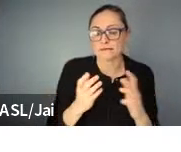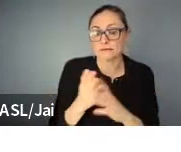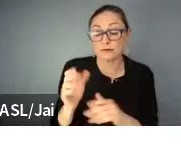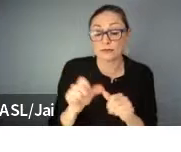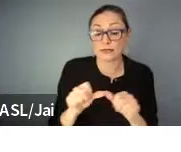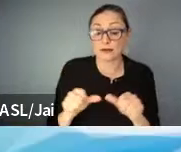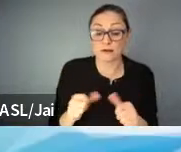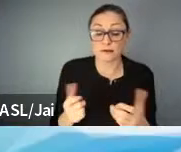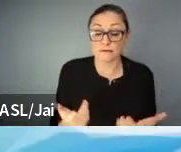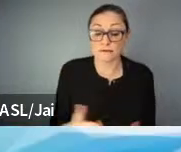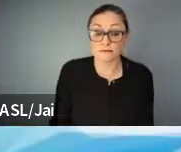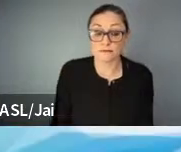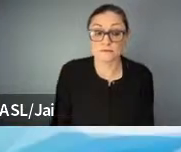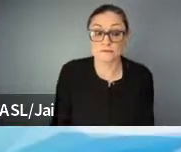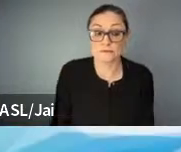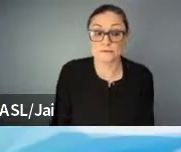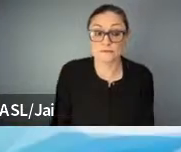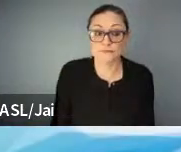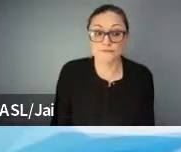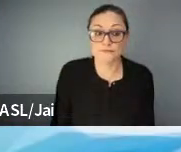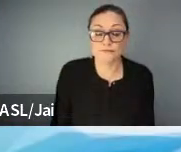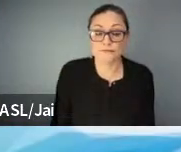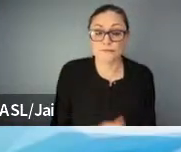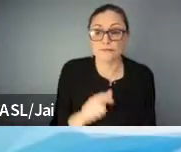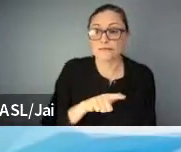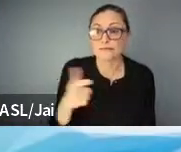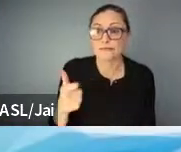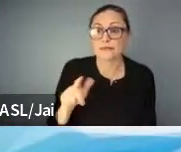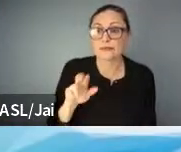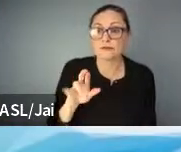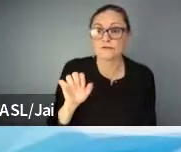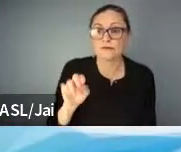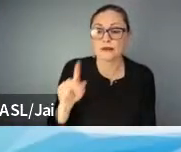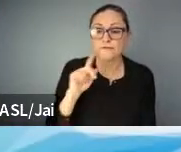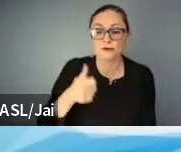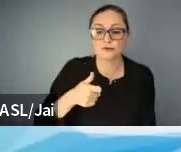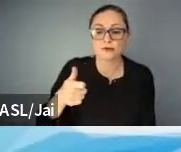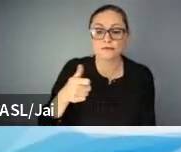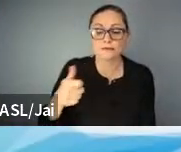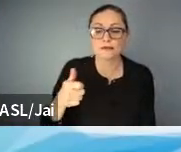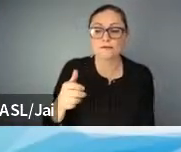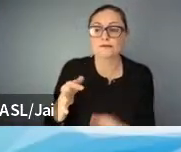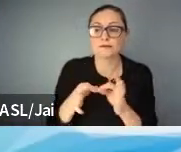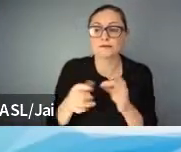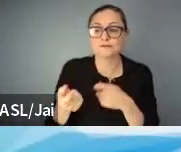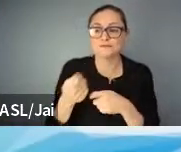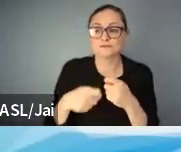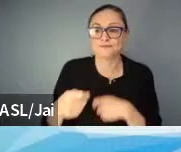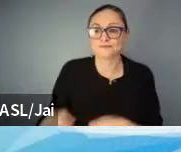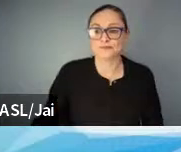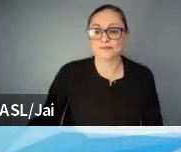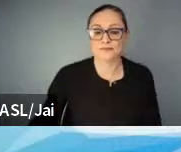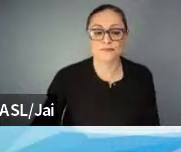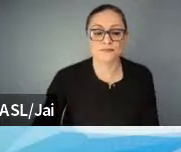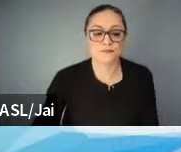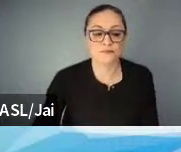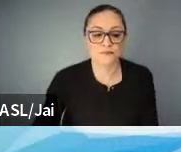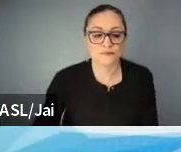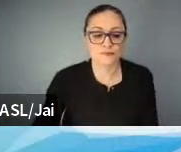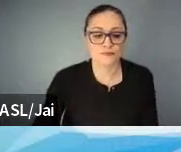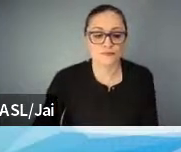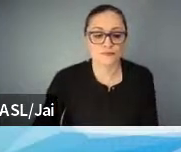I believe I'm handing it over to Ryan Prowse, our transportation lead. Thank you, Casey. Just